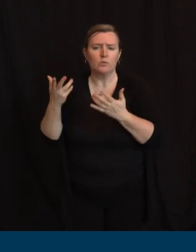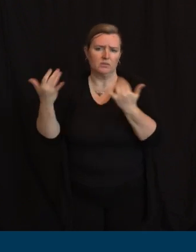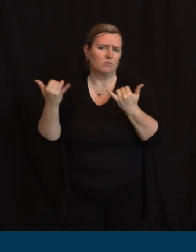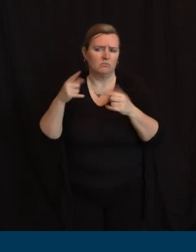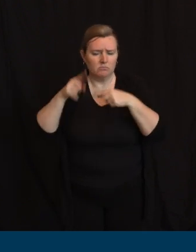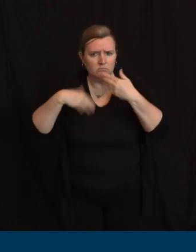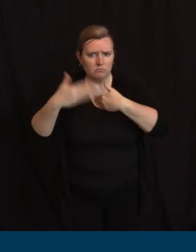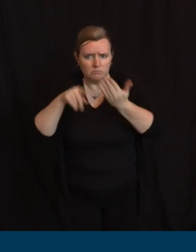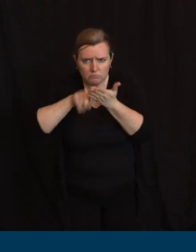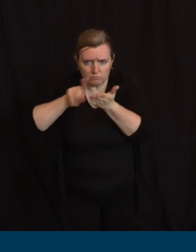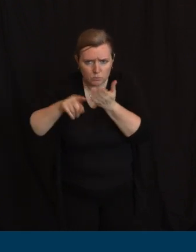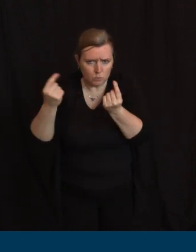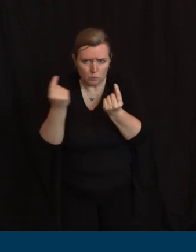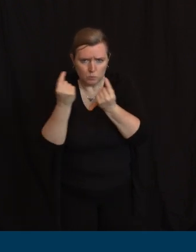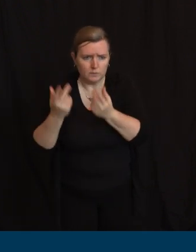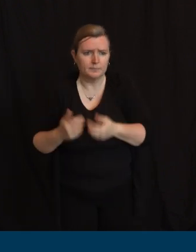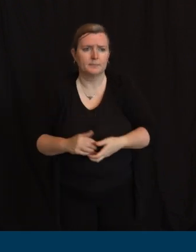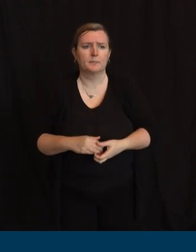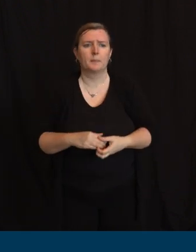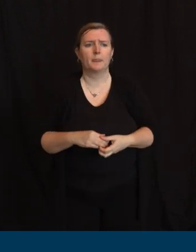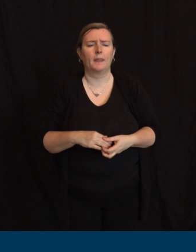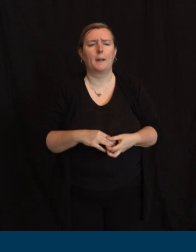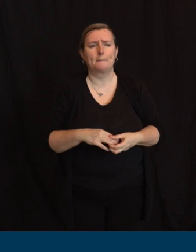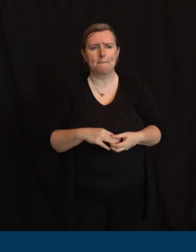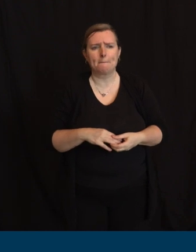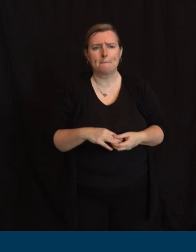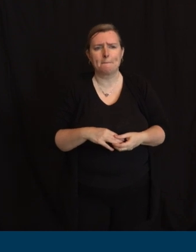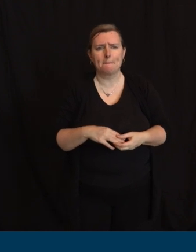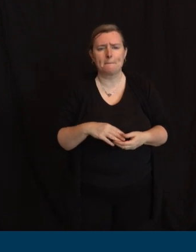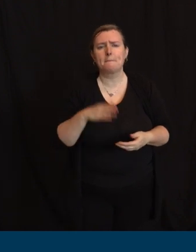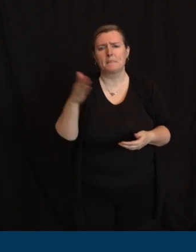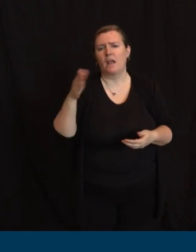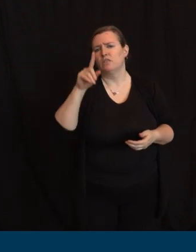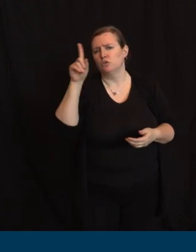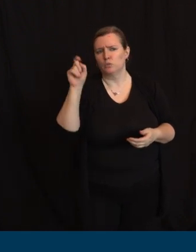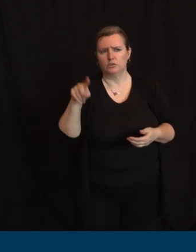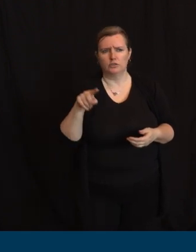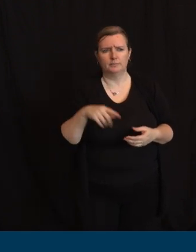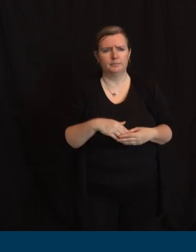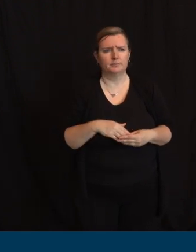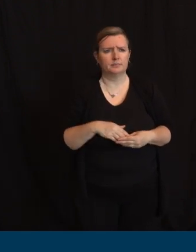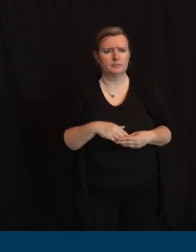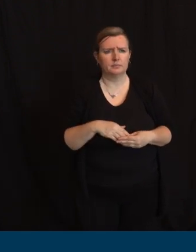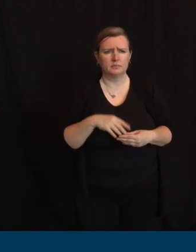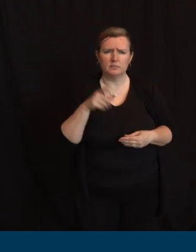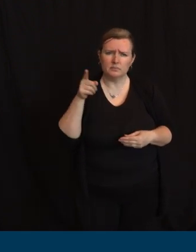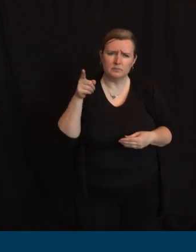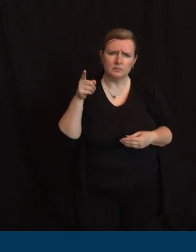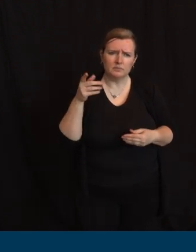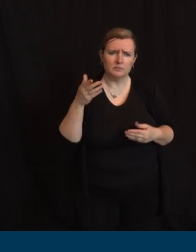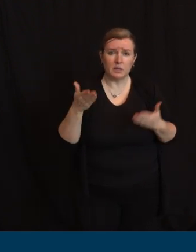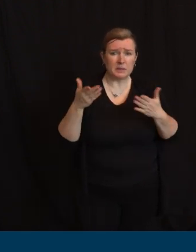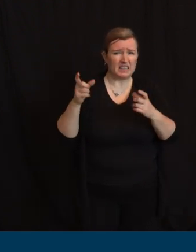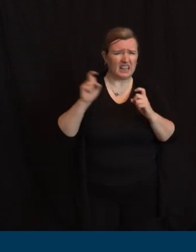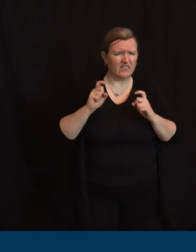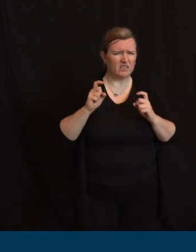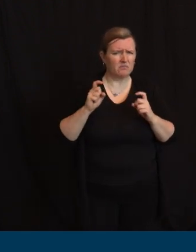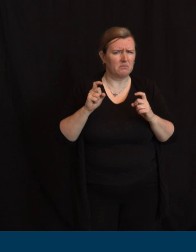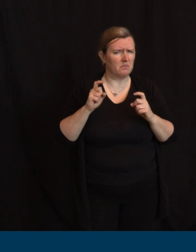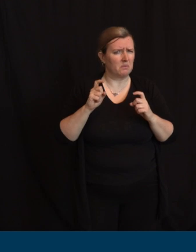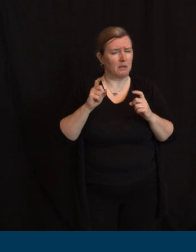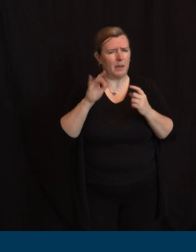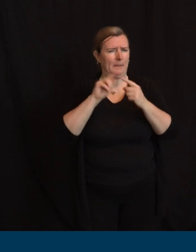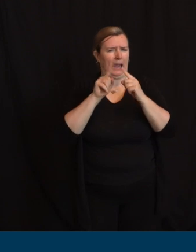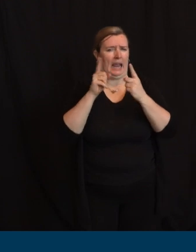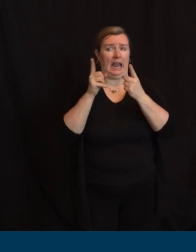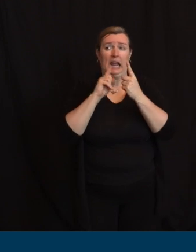I'm not sure that I heard I think you might have given one, but I'm not sure that I heard a clear answer on the possibility of a June primary in 21.